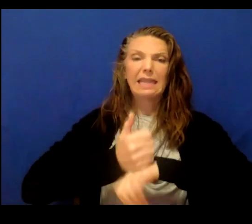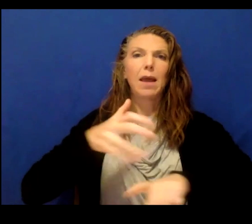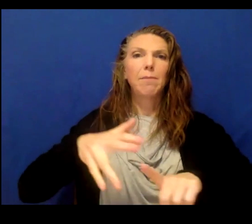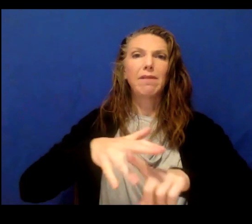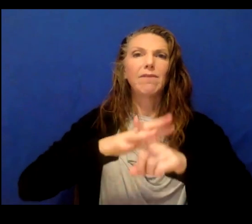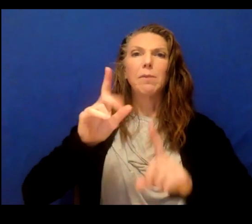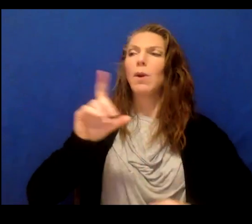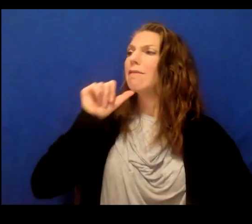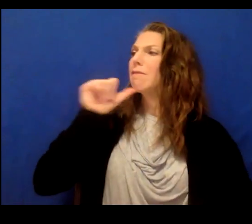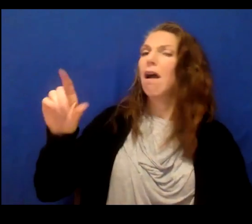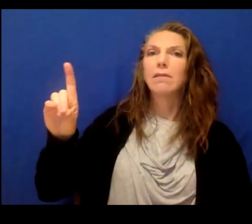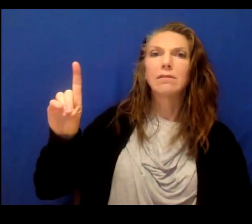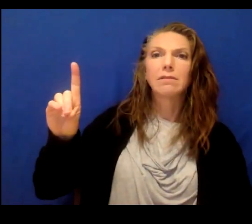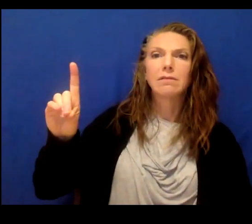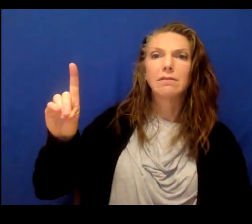environments where